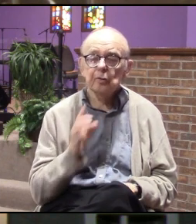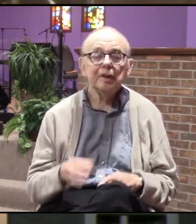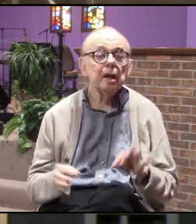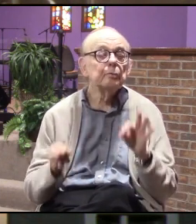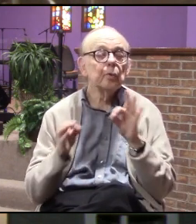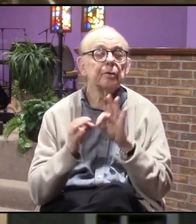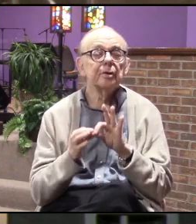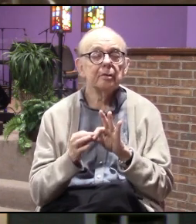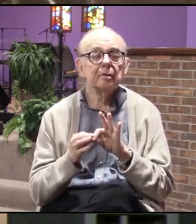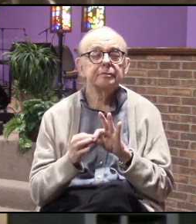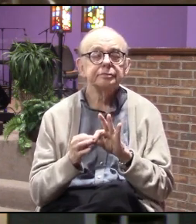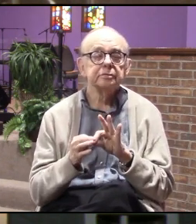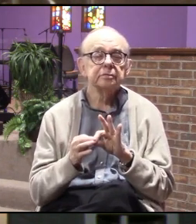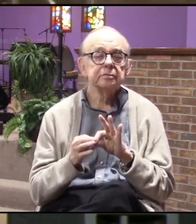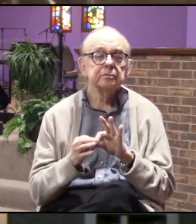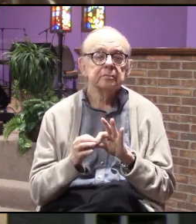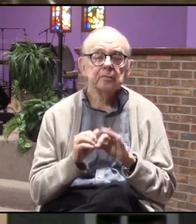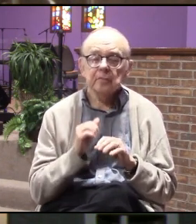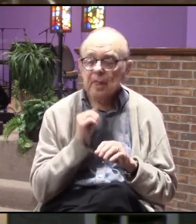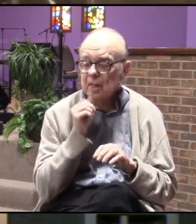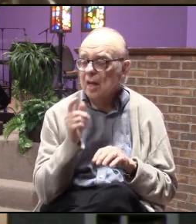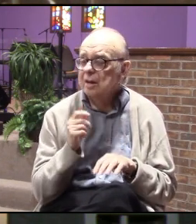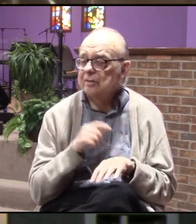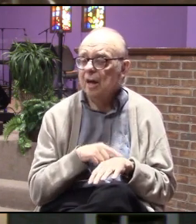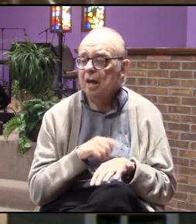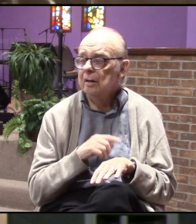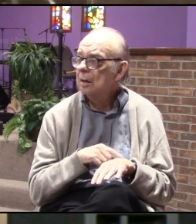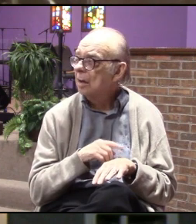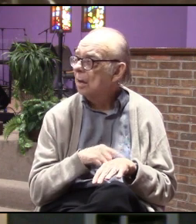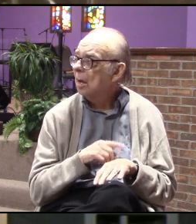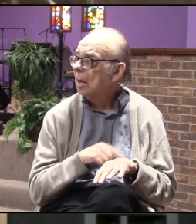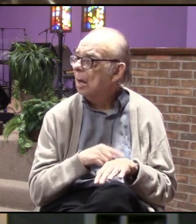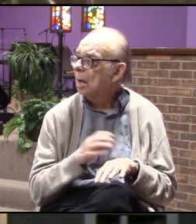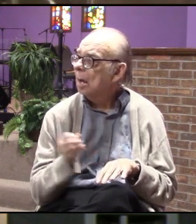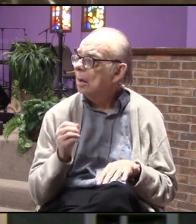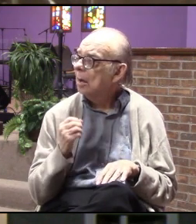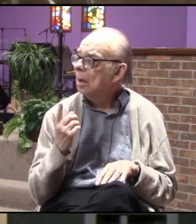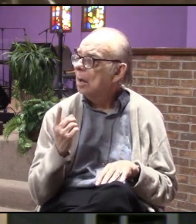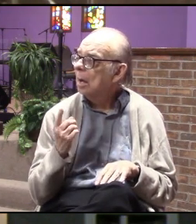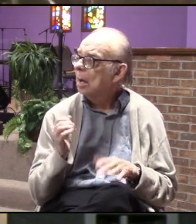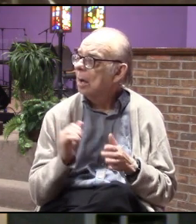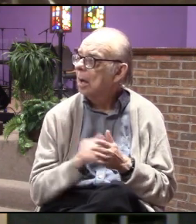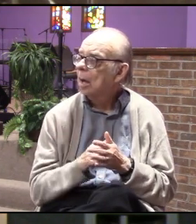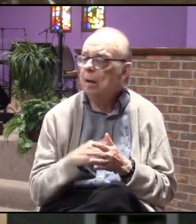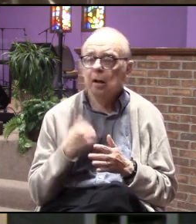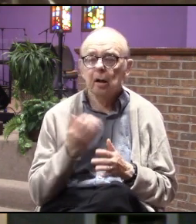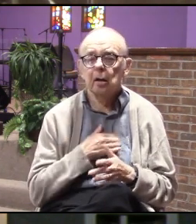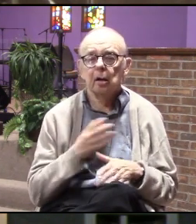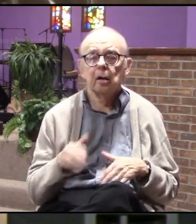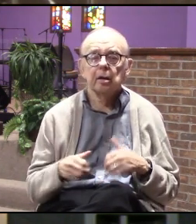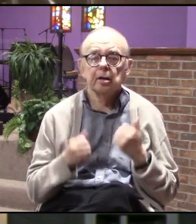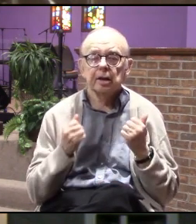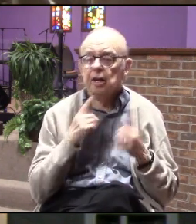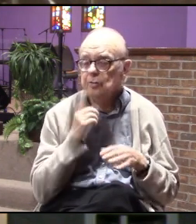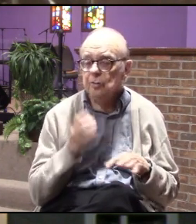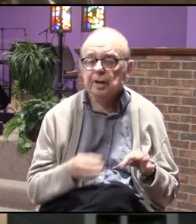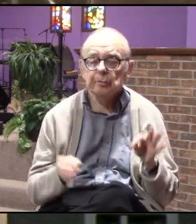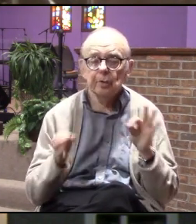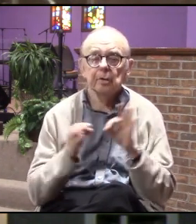significant. It isn't just a time to realize that our life does